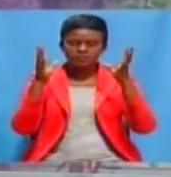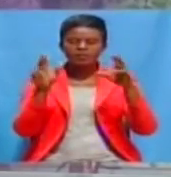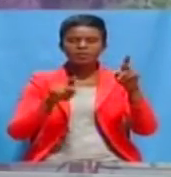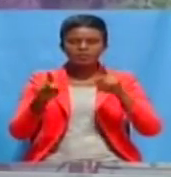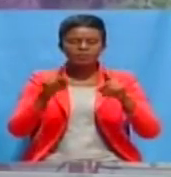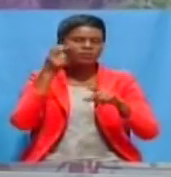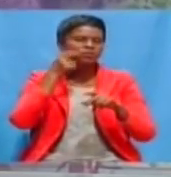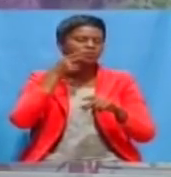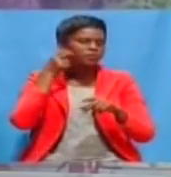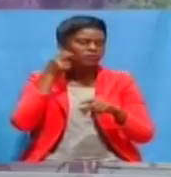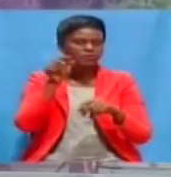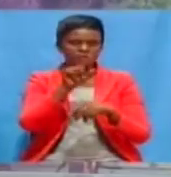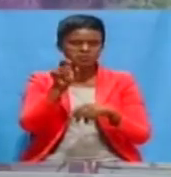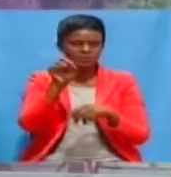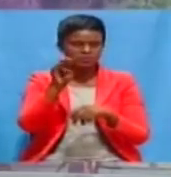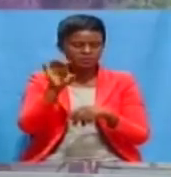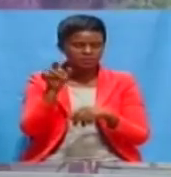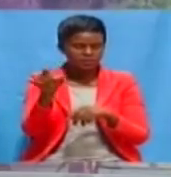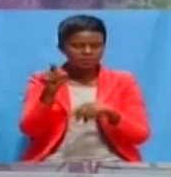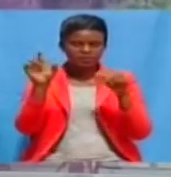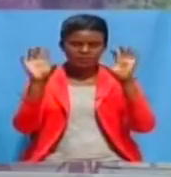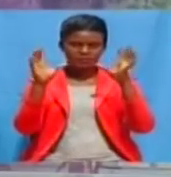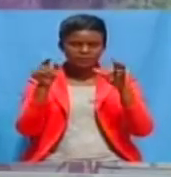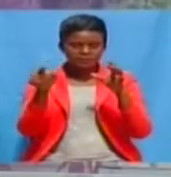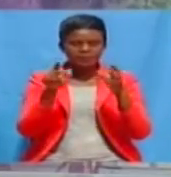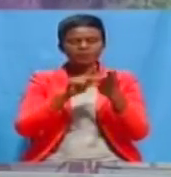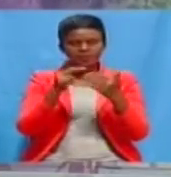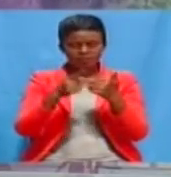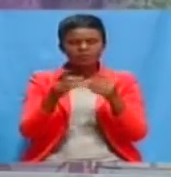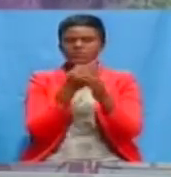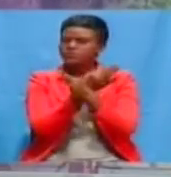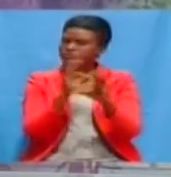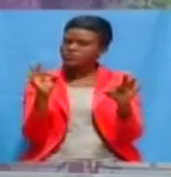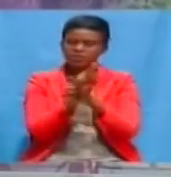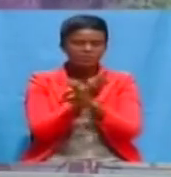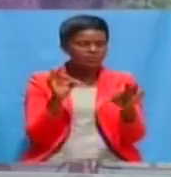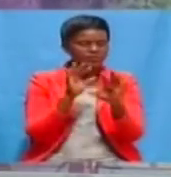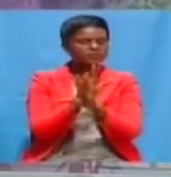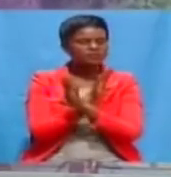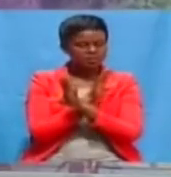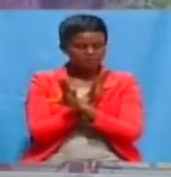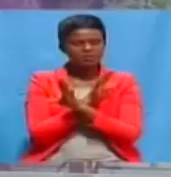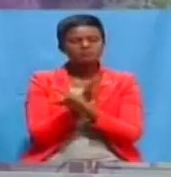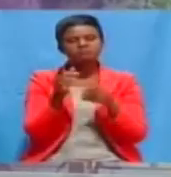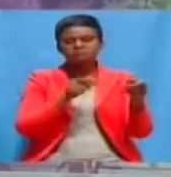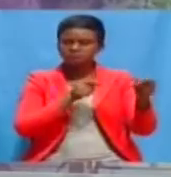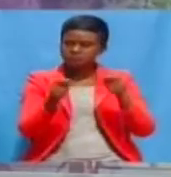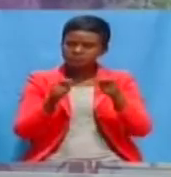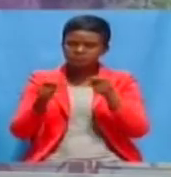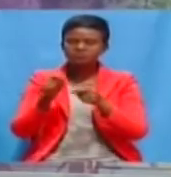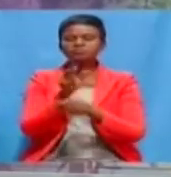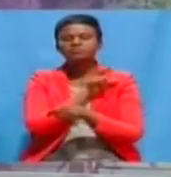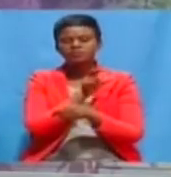ZNBC's Gift Inambao reports that the pre-ceremony event was incident-free, with Zambia police patrolling the